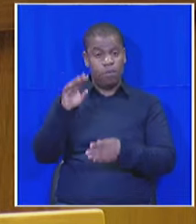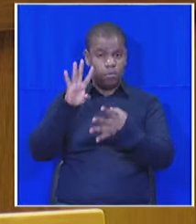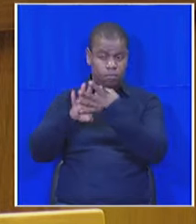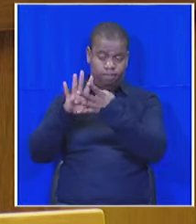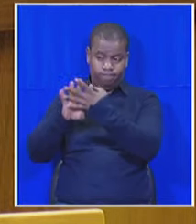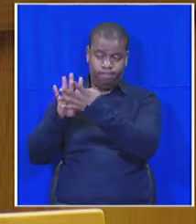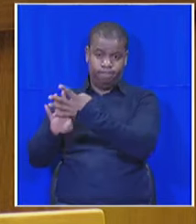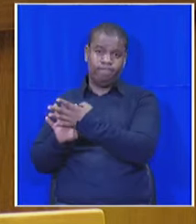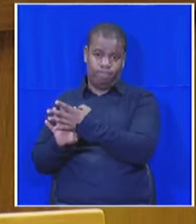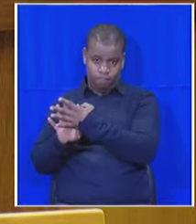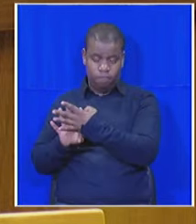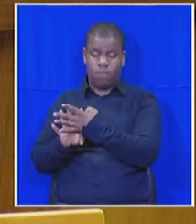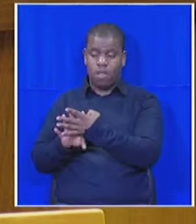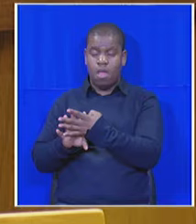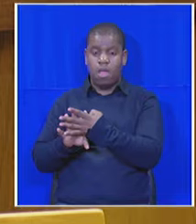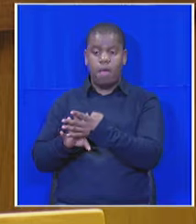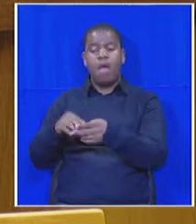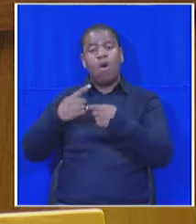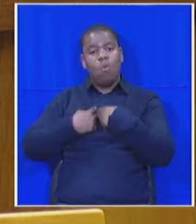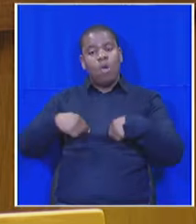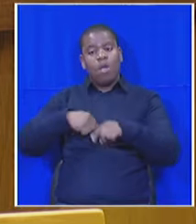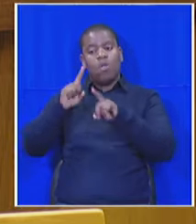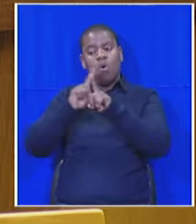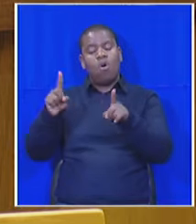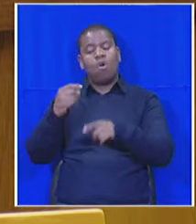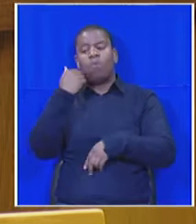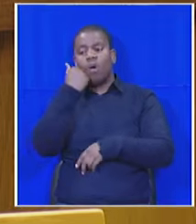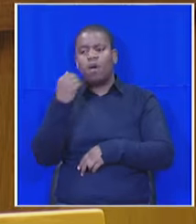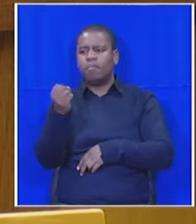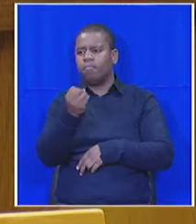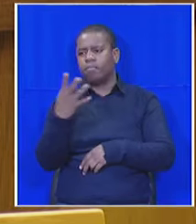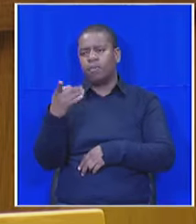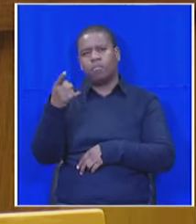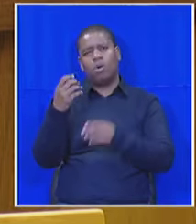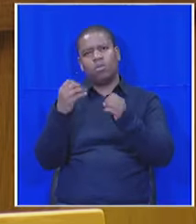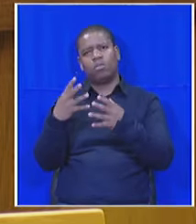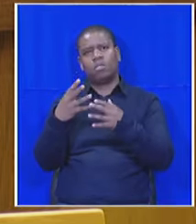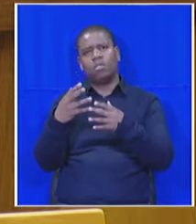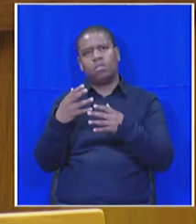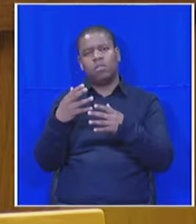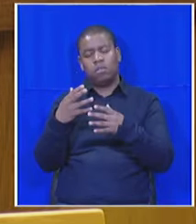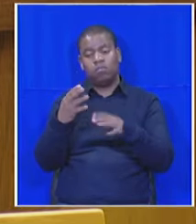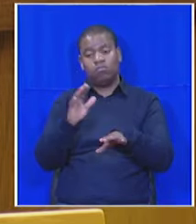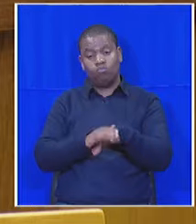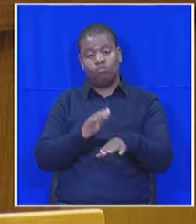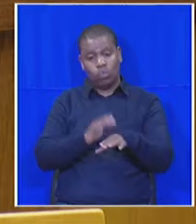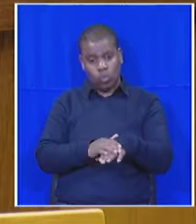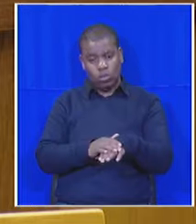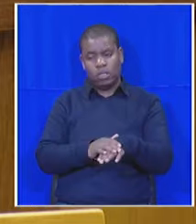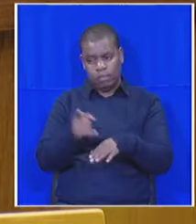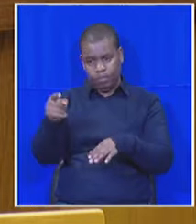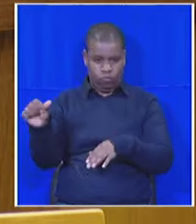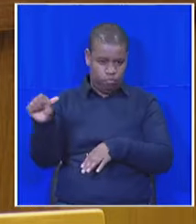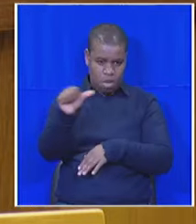centers, and we do not want to have a situation where recidivism